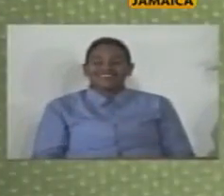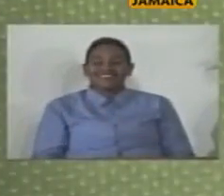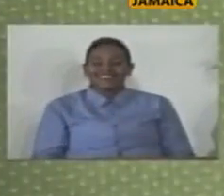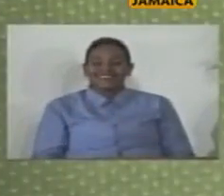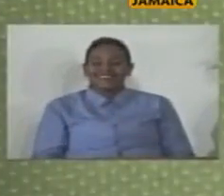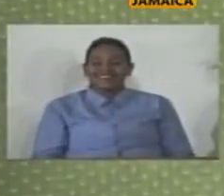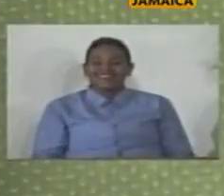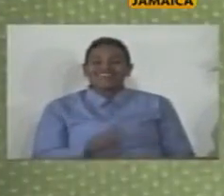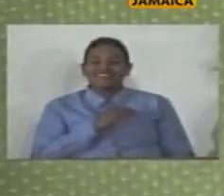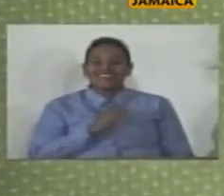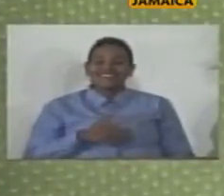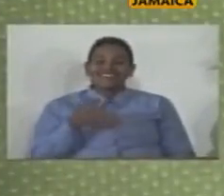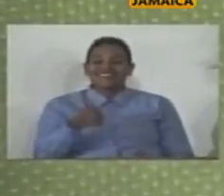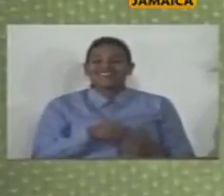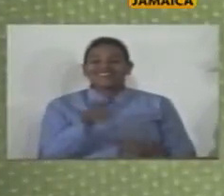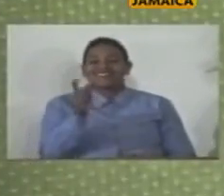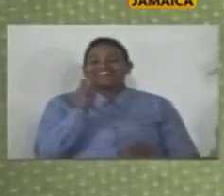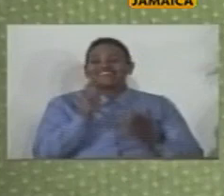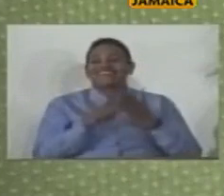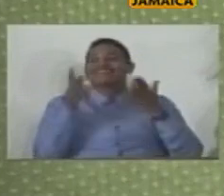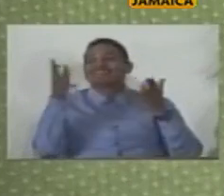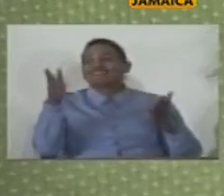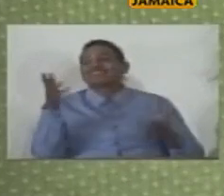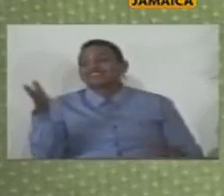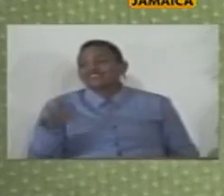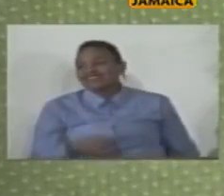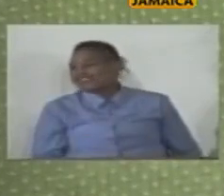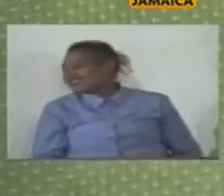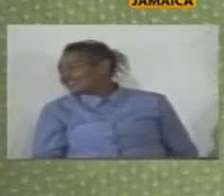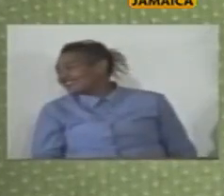will you recognize her, President, please?